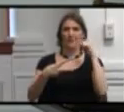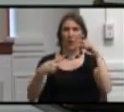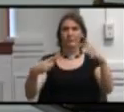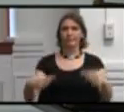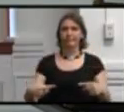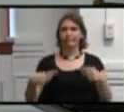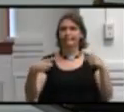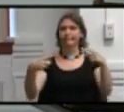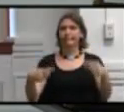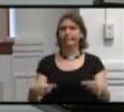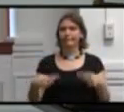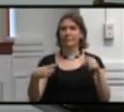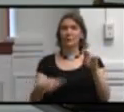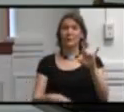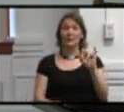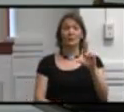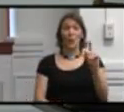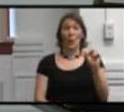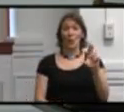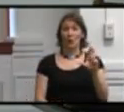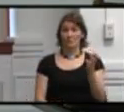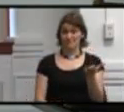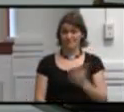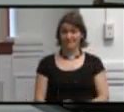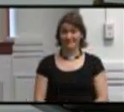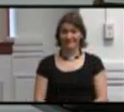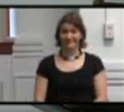for the utility roller.